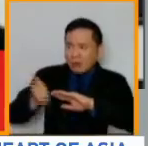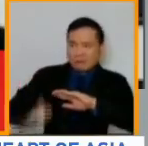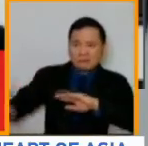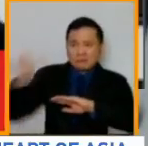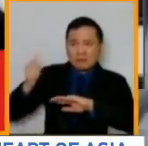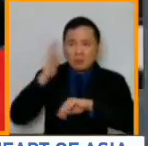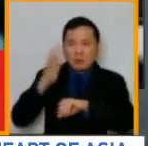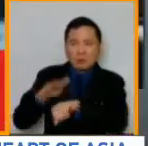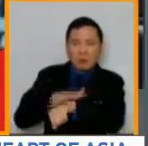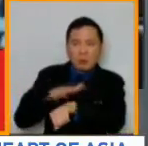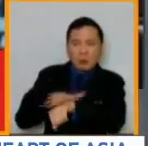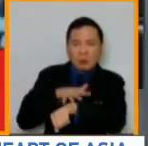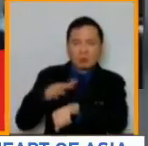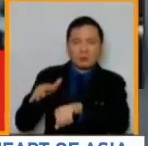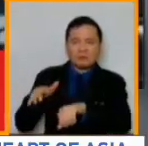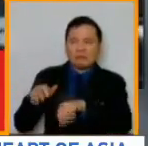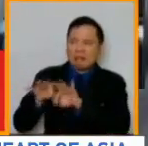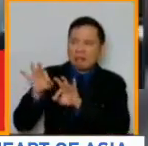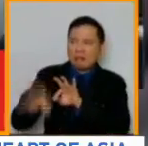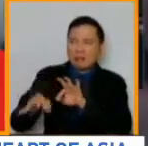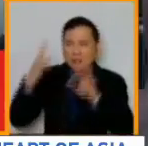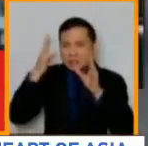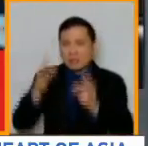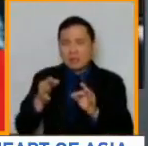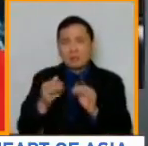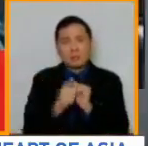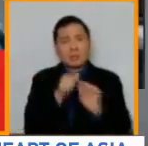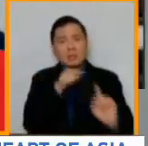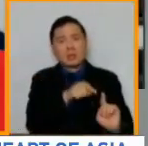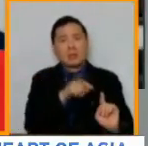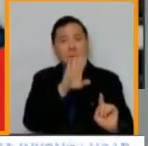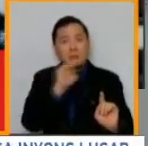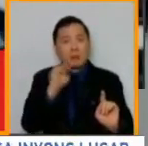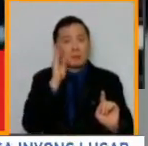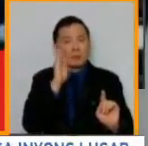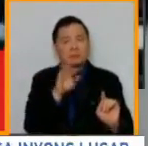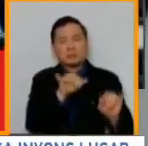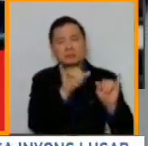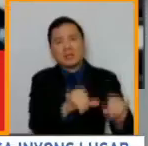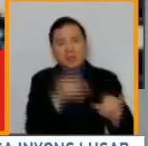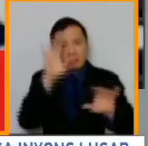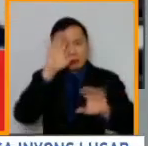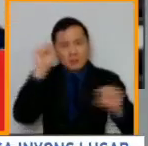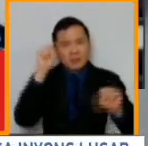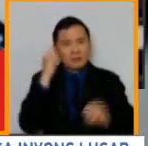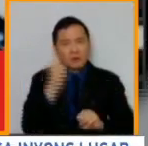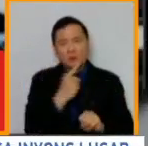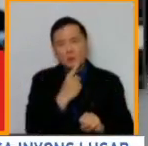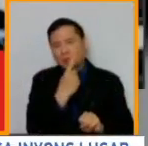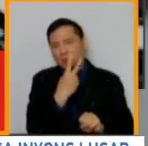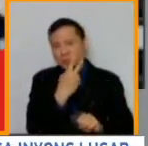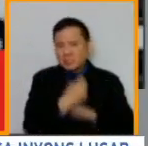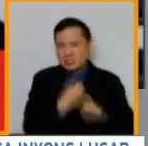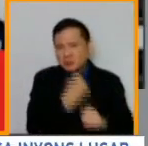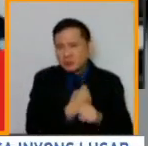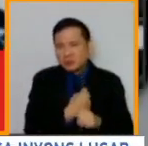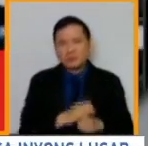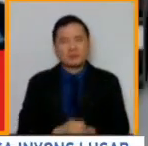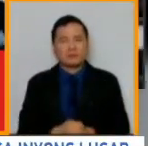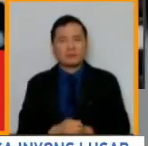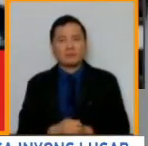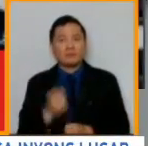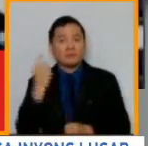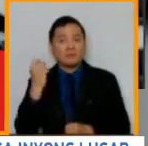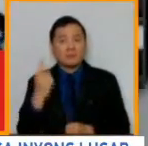it so that he can sit as president for, you know, a few years. The predicament of Marcos Jr. is that if